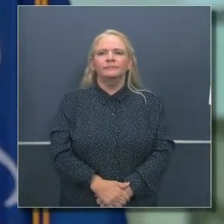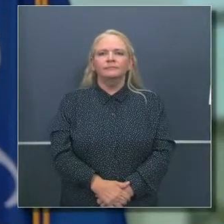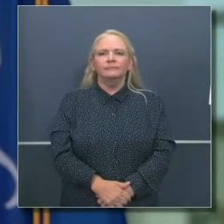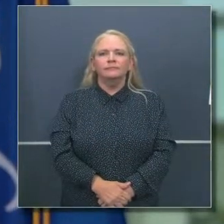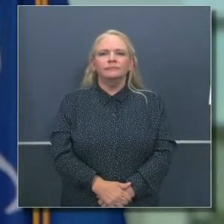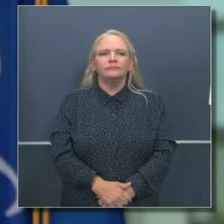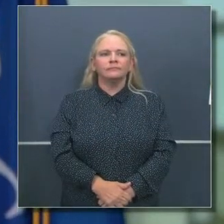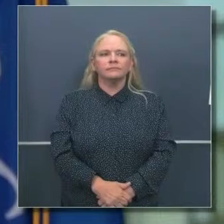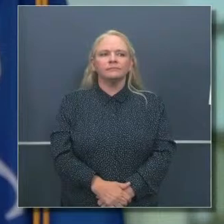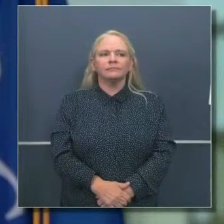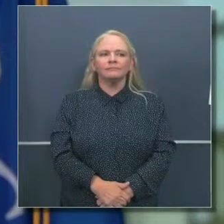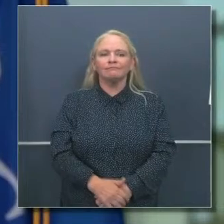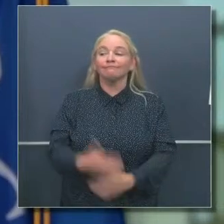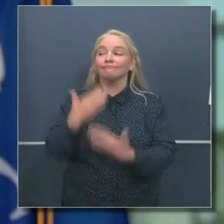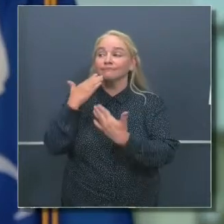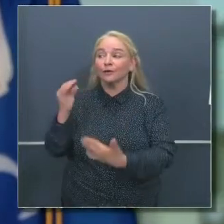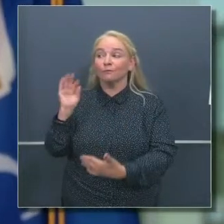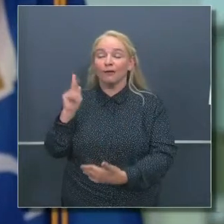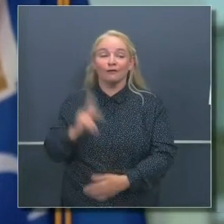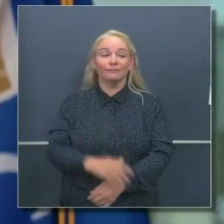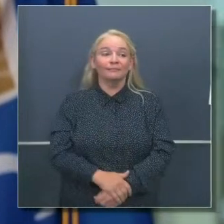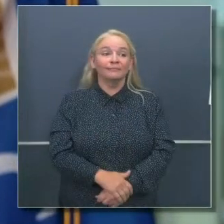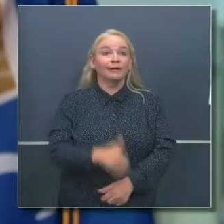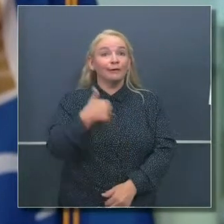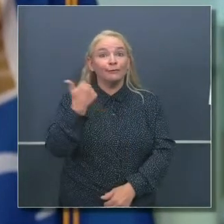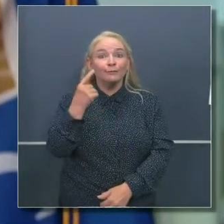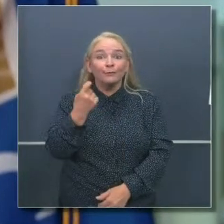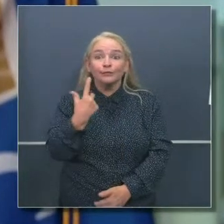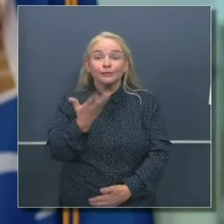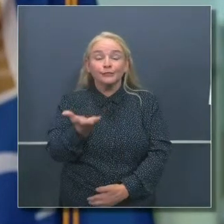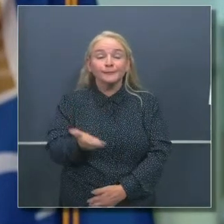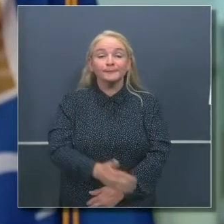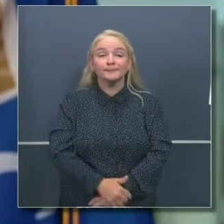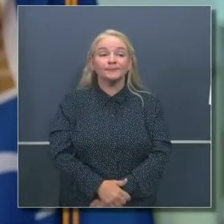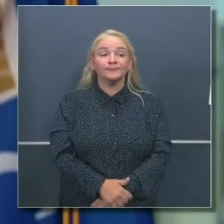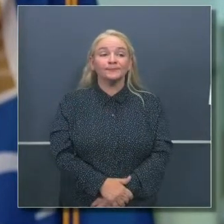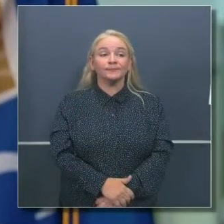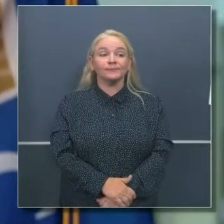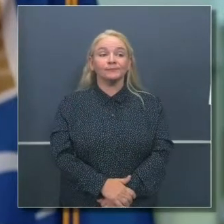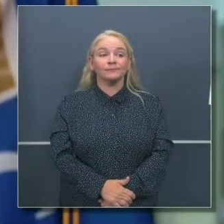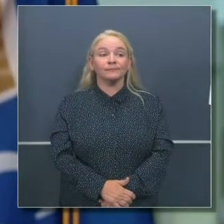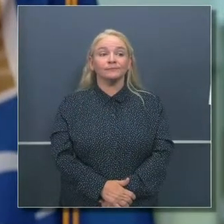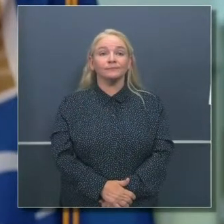Thank you. Next question. Final question, Doug Sovereign, KCBS.